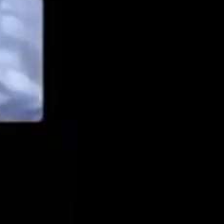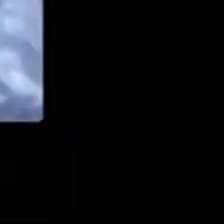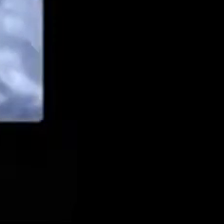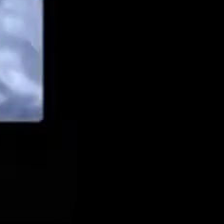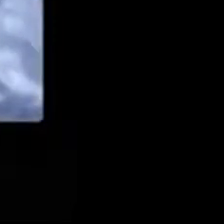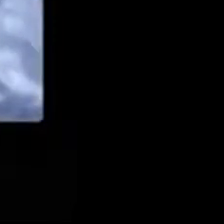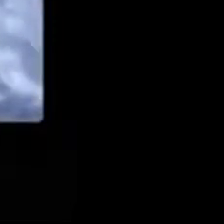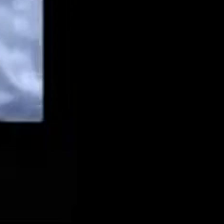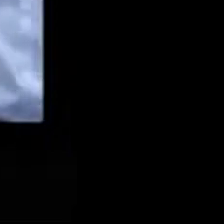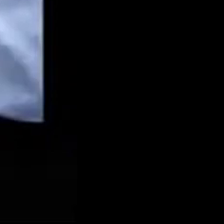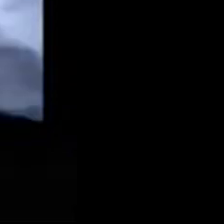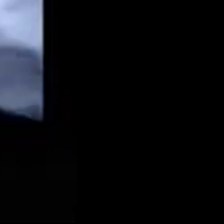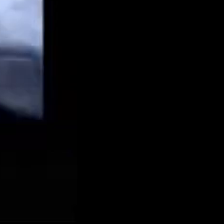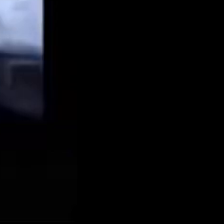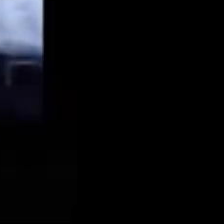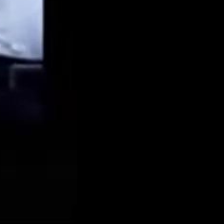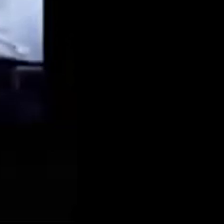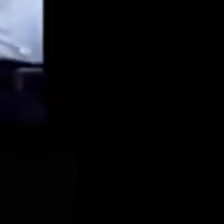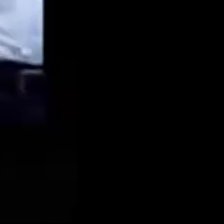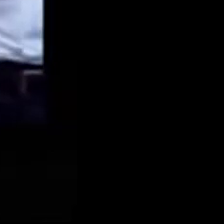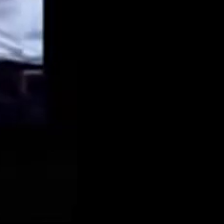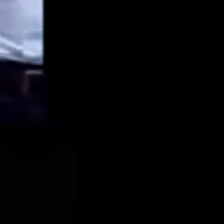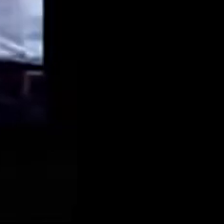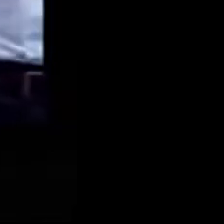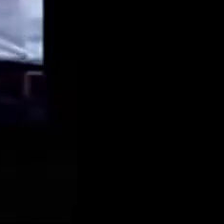crucified. Just for me,